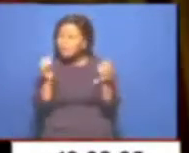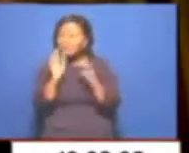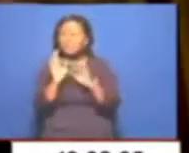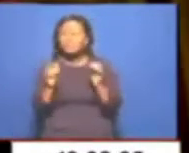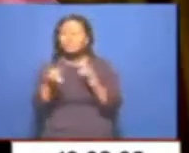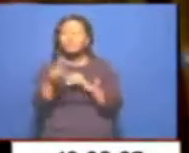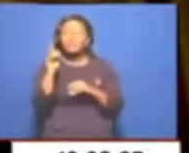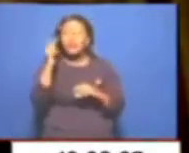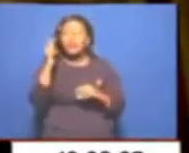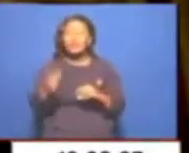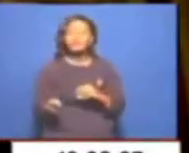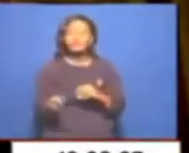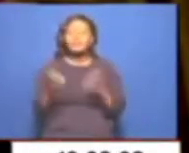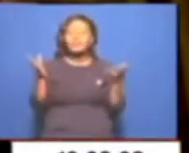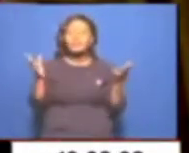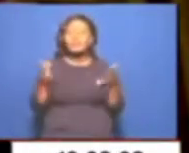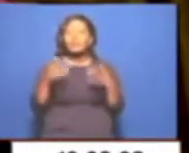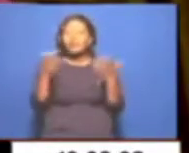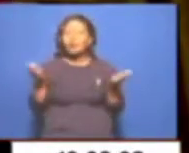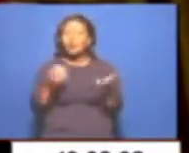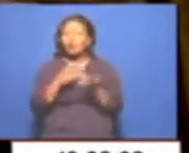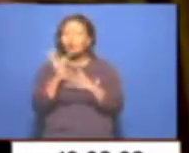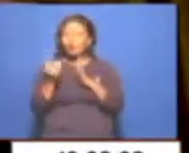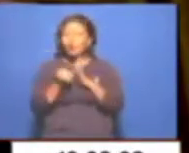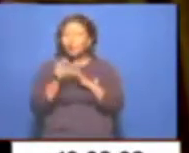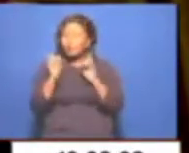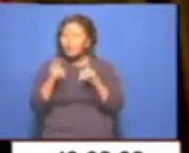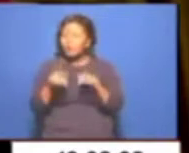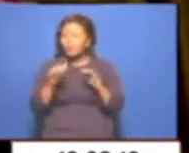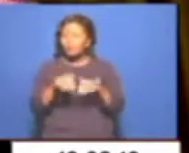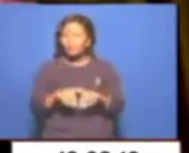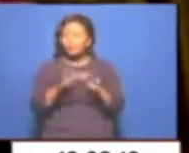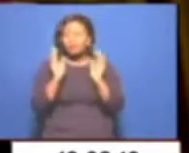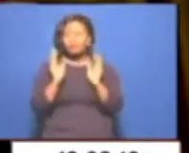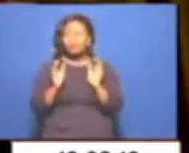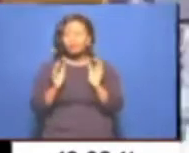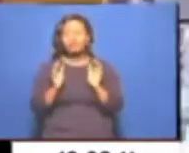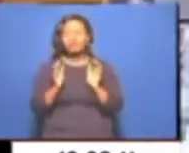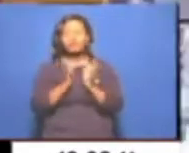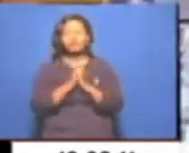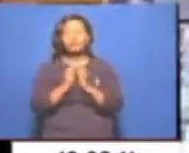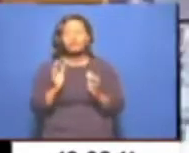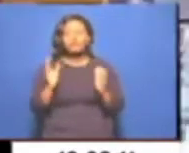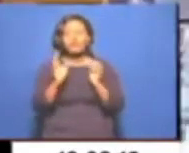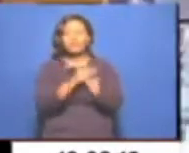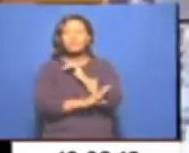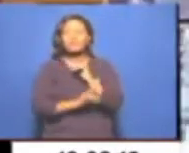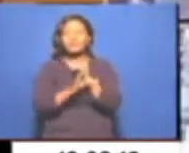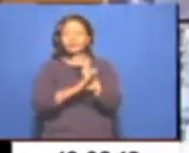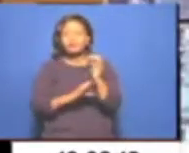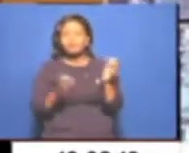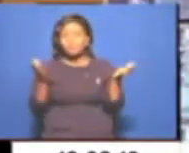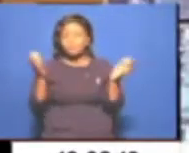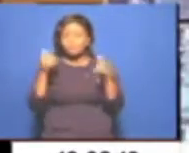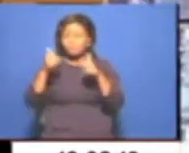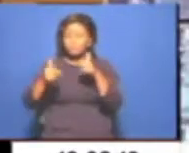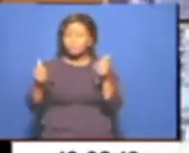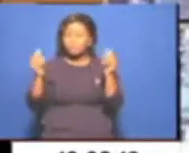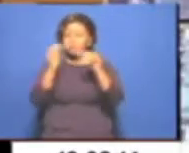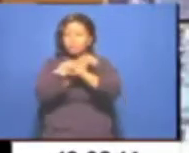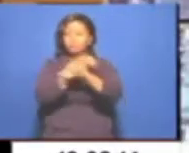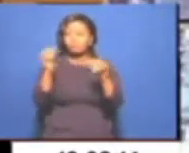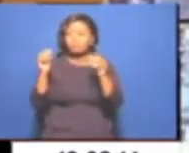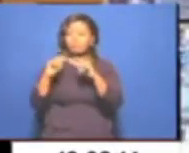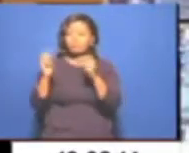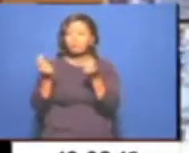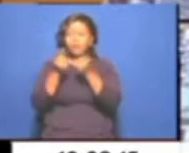private citizen, all of us have to abide by the law in this country. Under Article 27, which the president's team relied on, all of